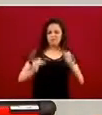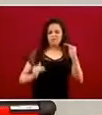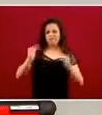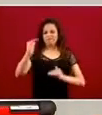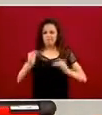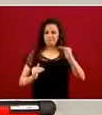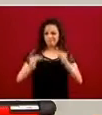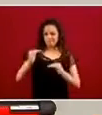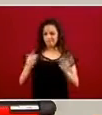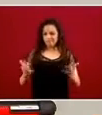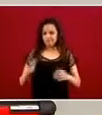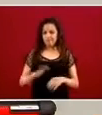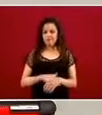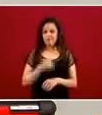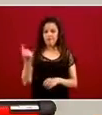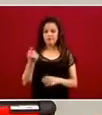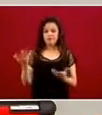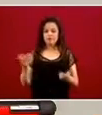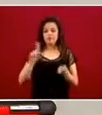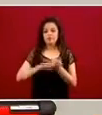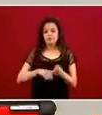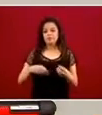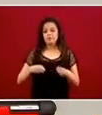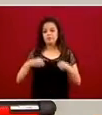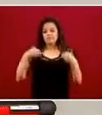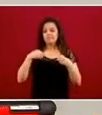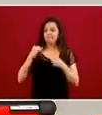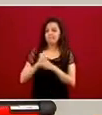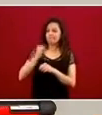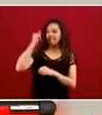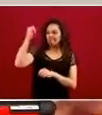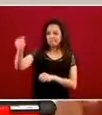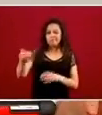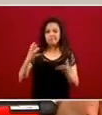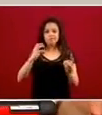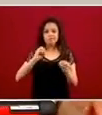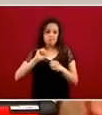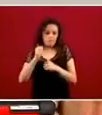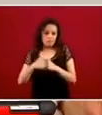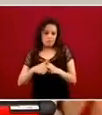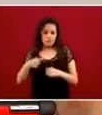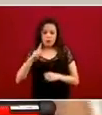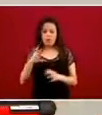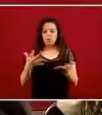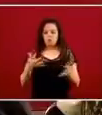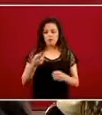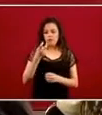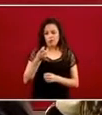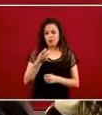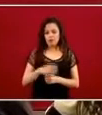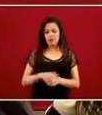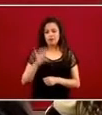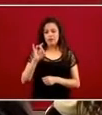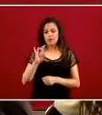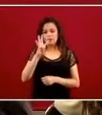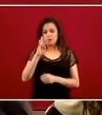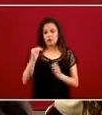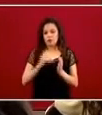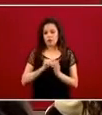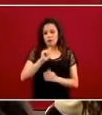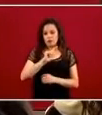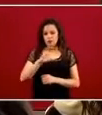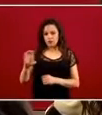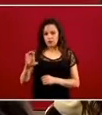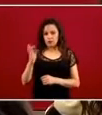Institute. On average, a specialist like this earns somewhere over 30,000,